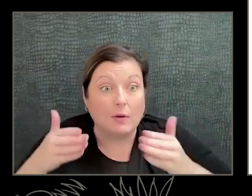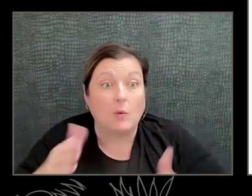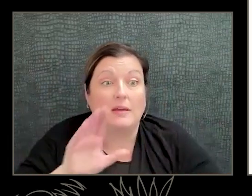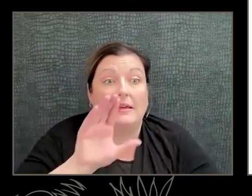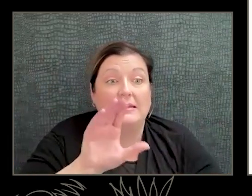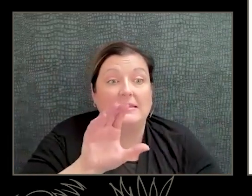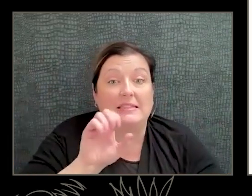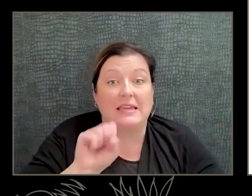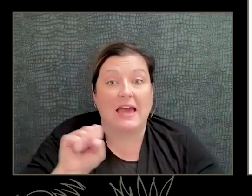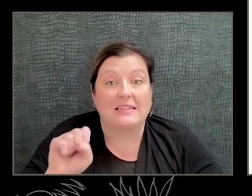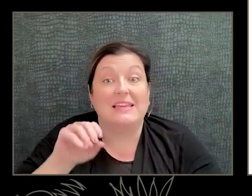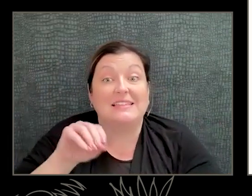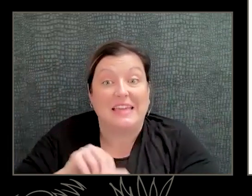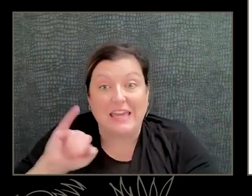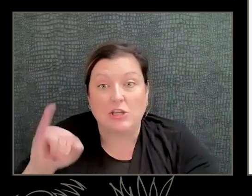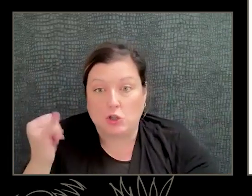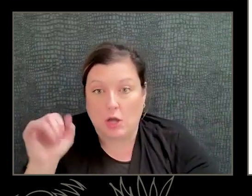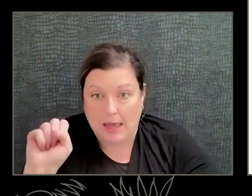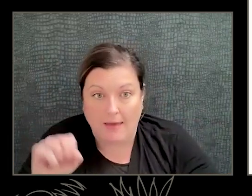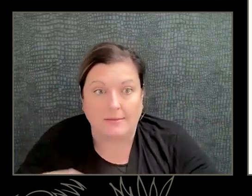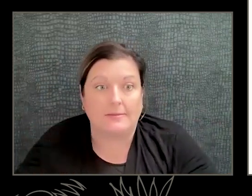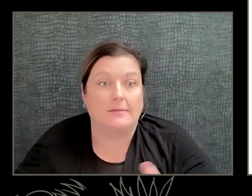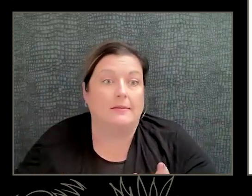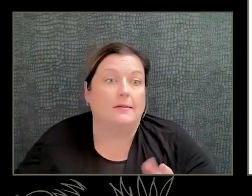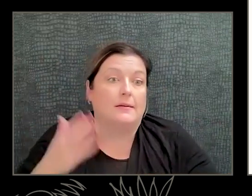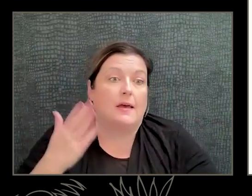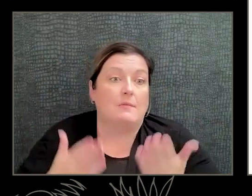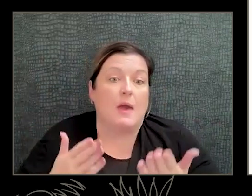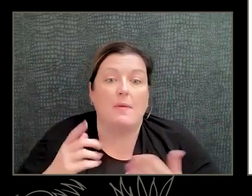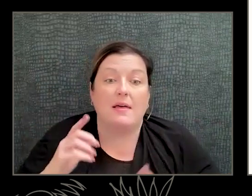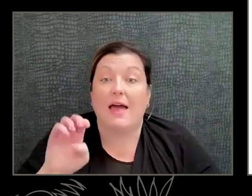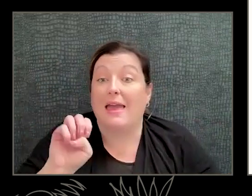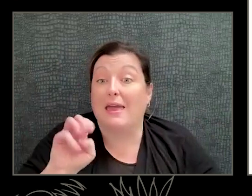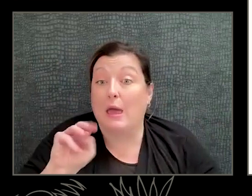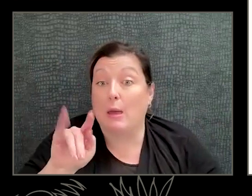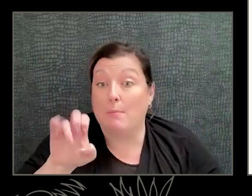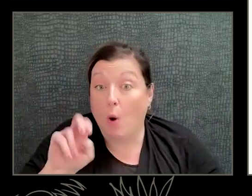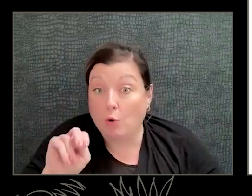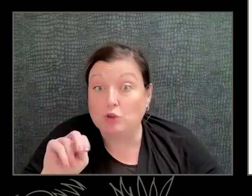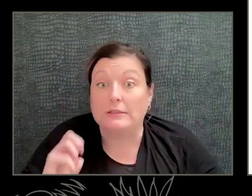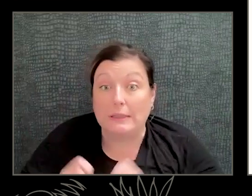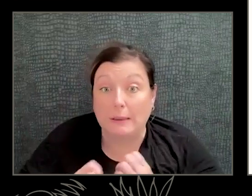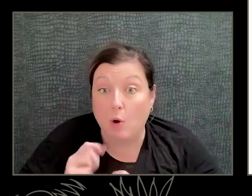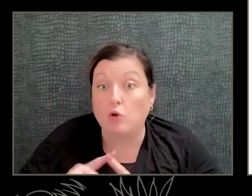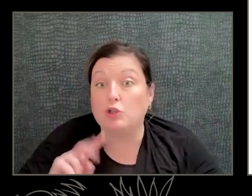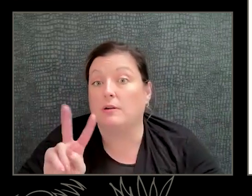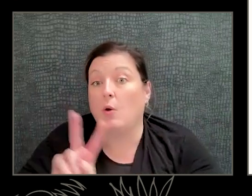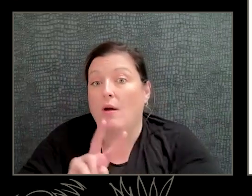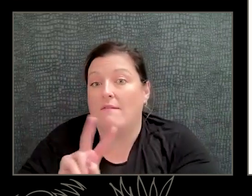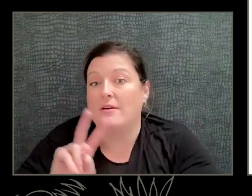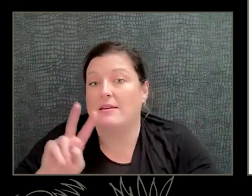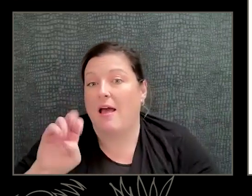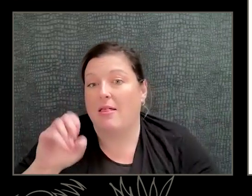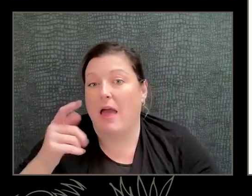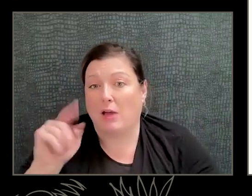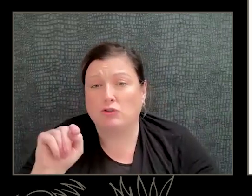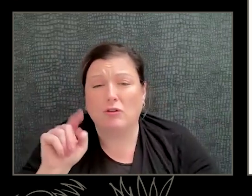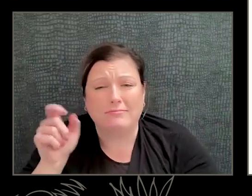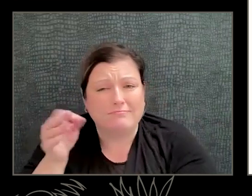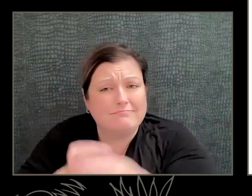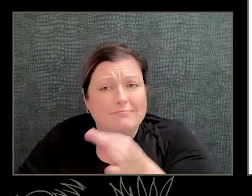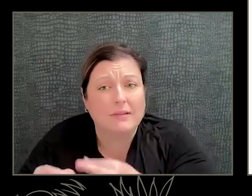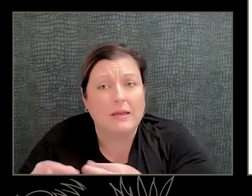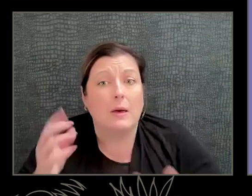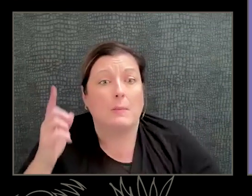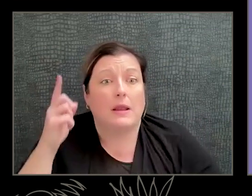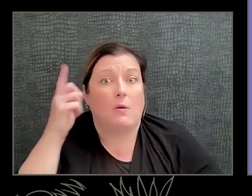styled components, maybe something like Emotion or Vanilla Extract could take its place. But again, I would be really thoughtful in